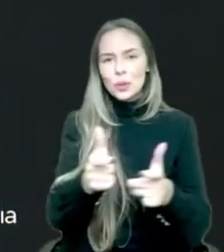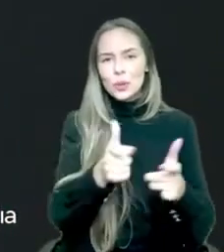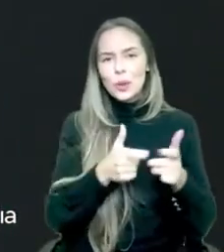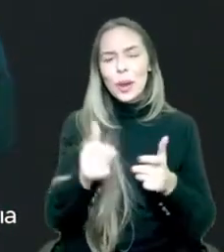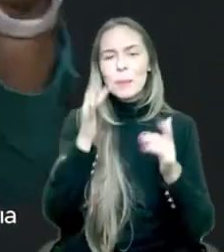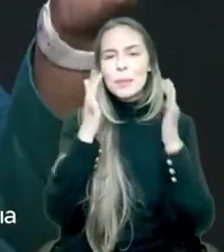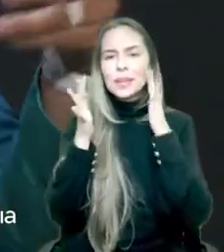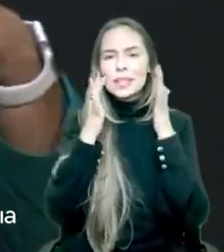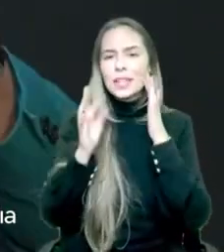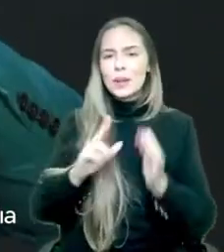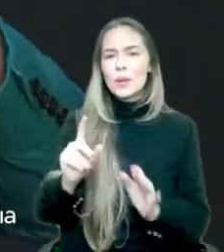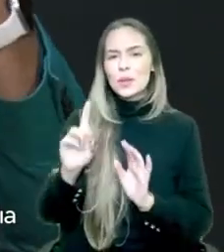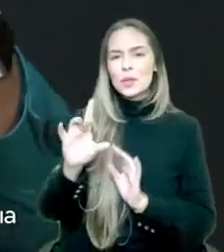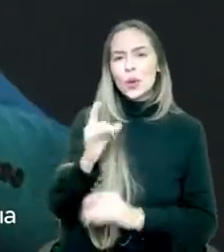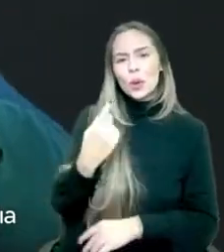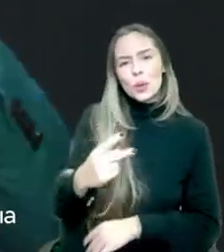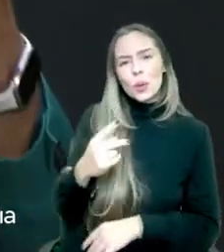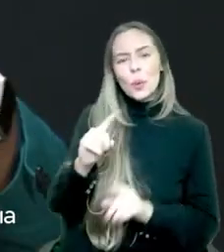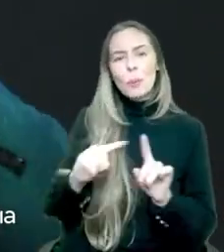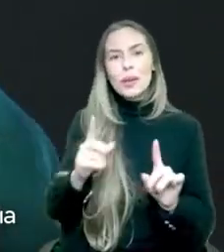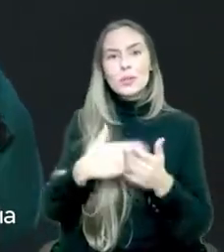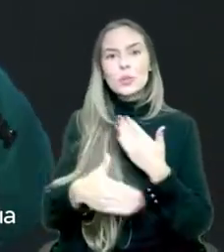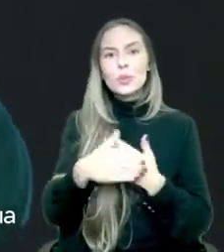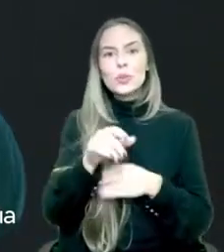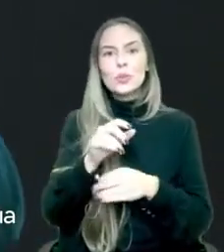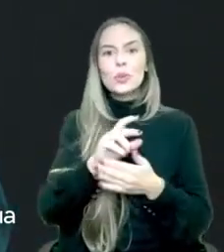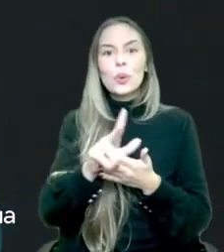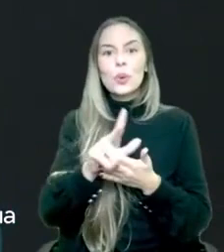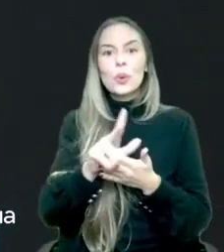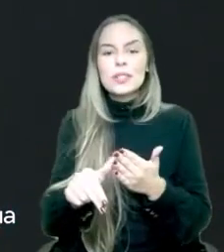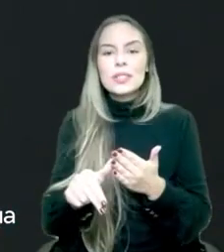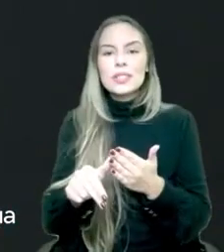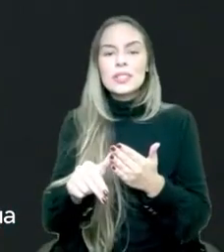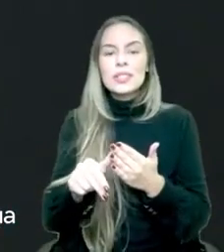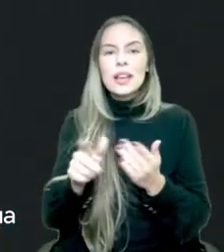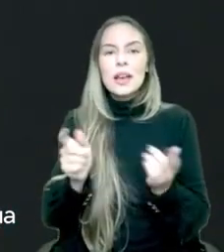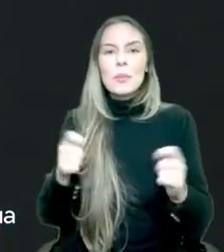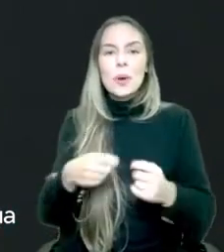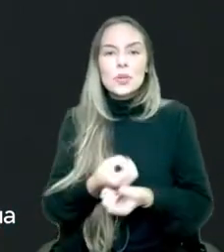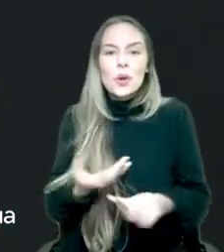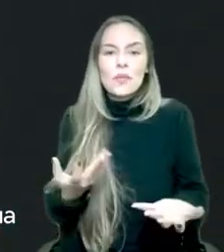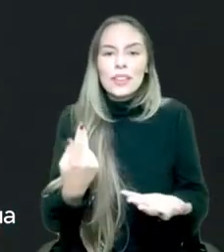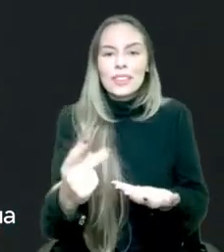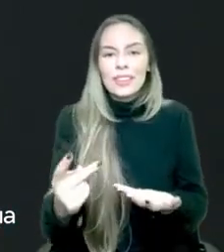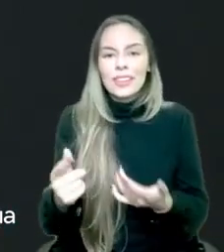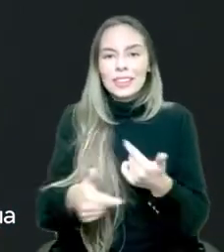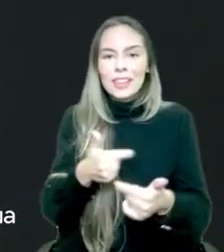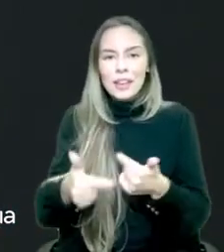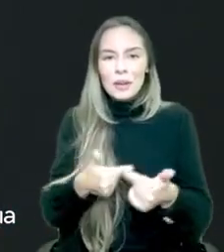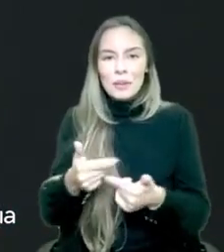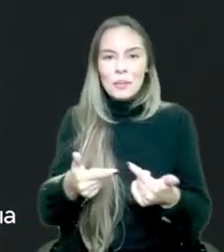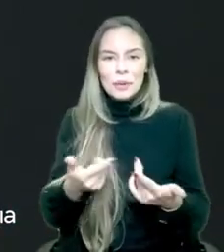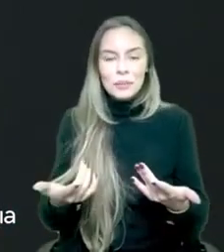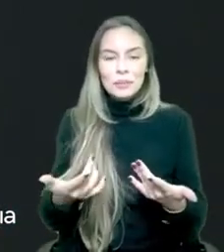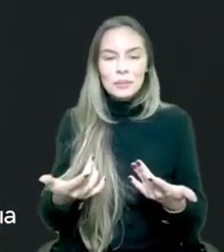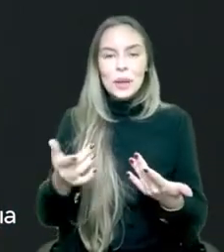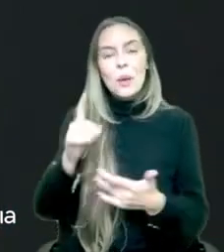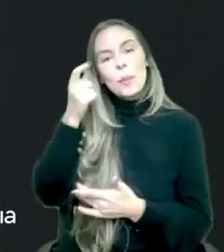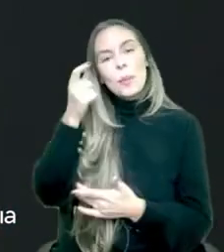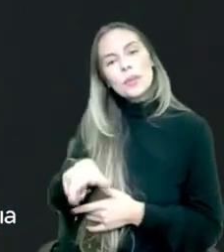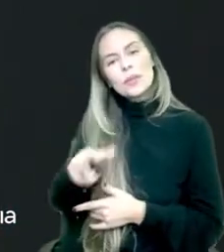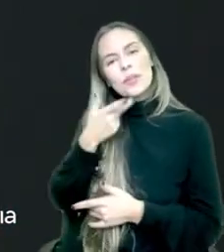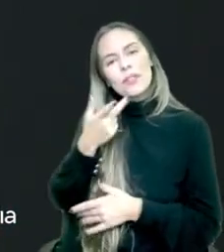you for all the different things that spawn out off of you, I guess, if you will, versions of yourself. And somebody mentioned earlier, what I thought was really great, the